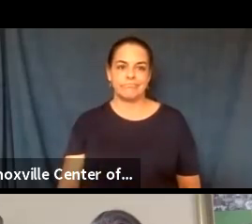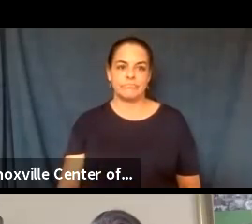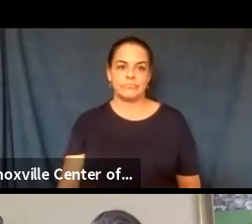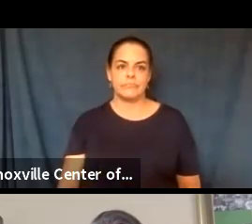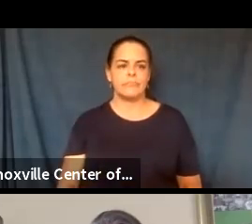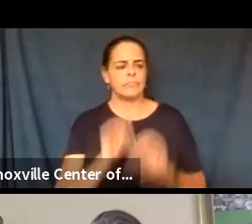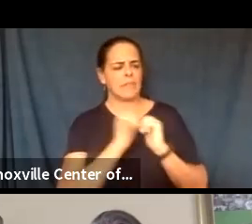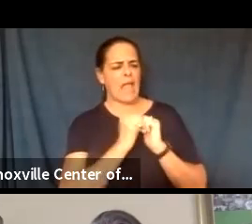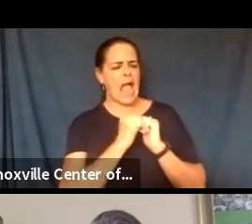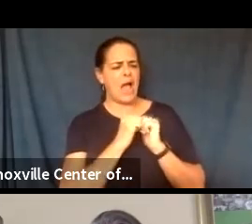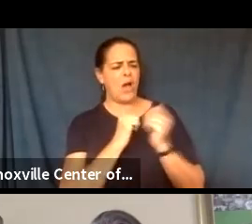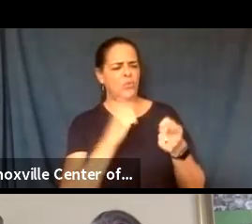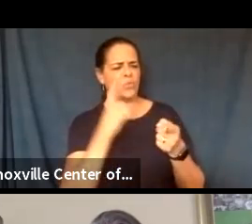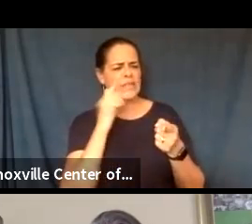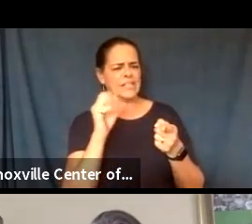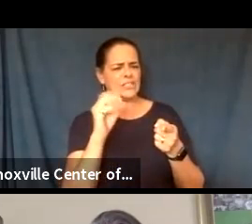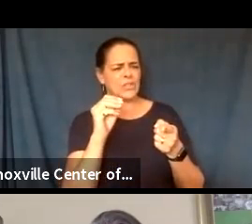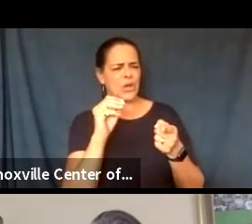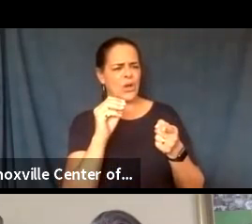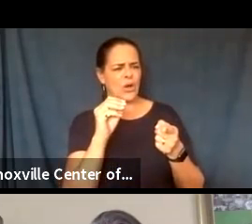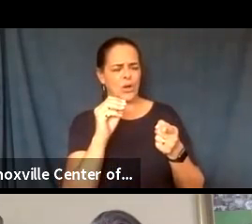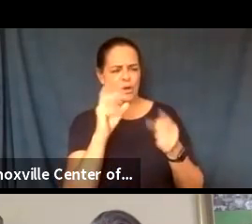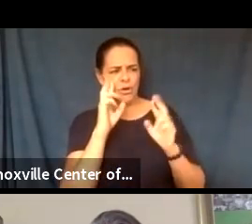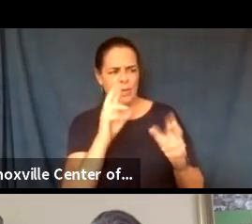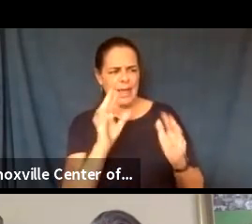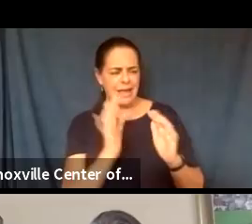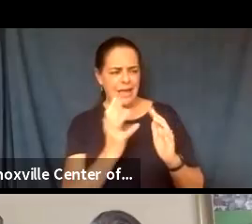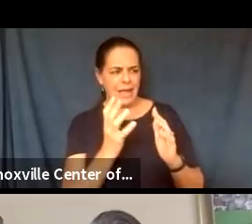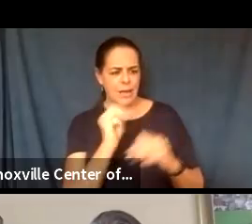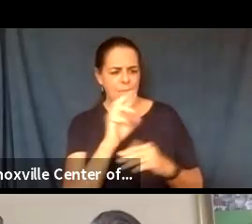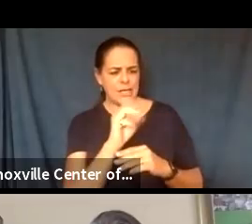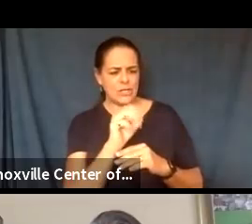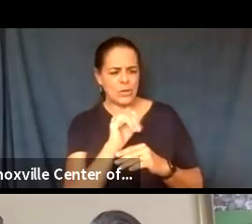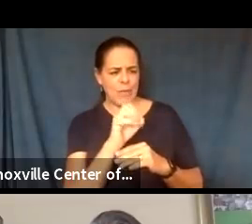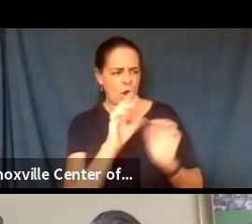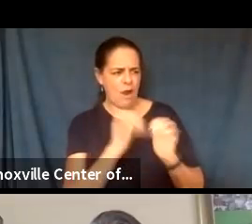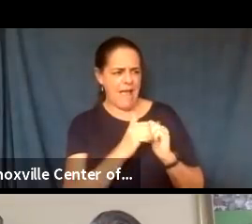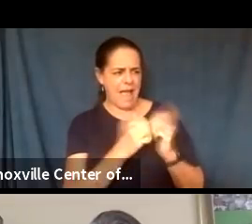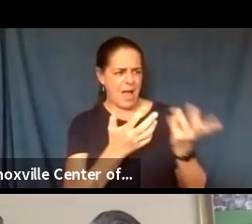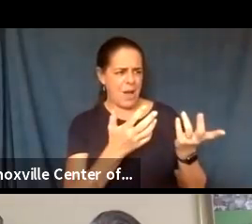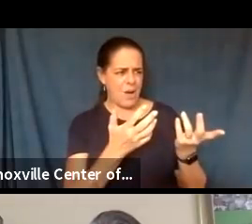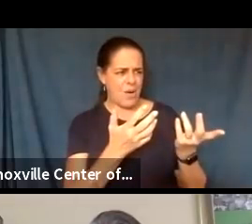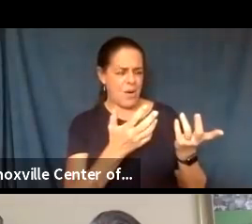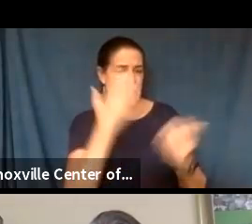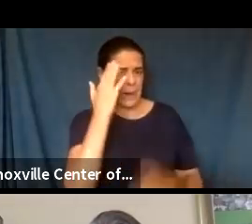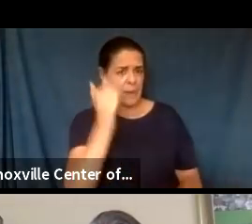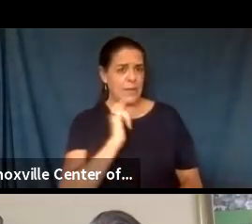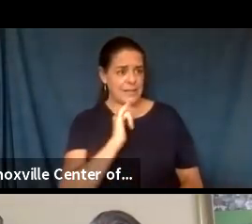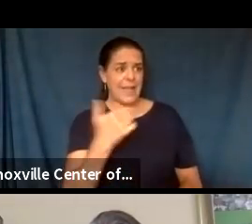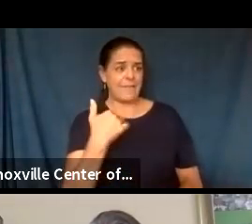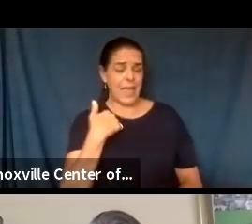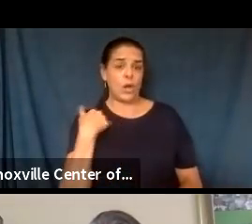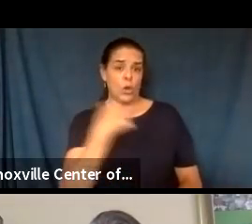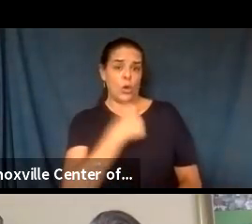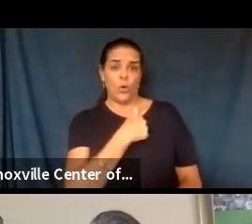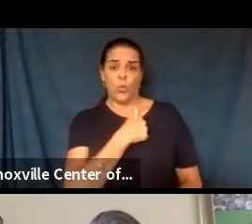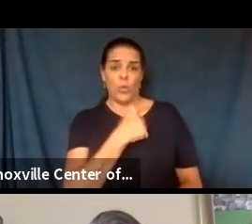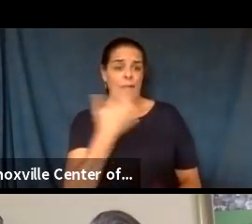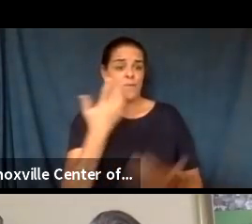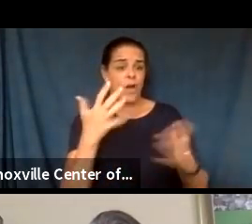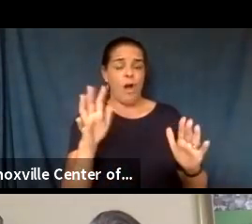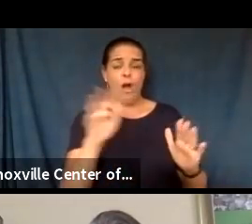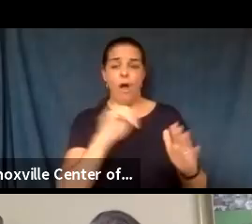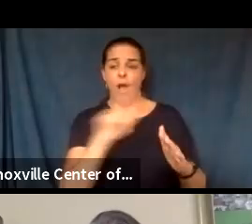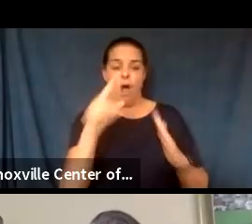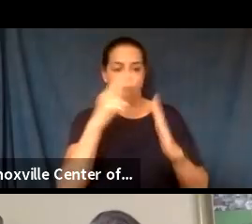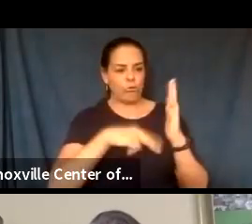How so? If with all due respect, Like, Mr. Mayor. Again, because we've all read lots